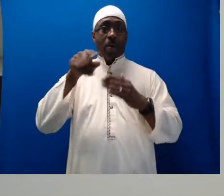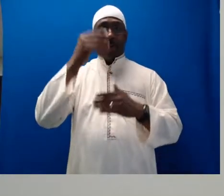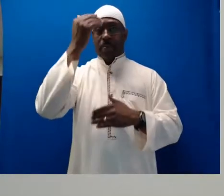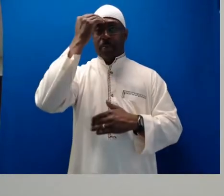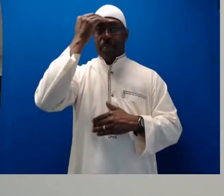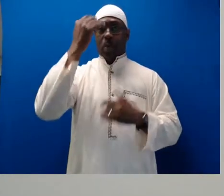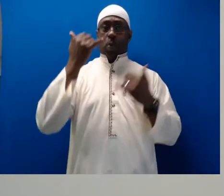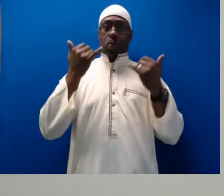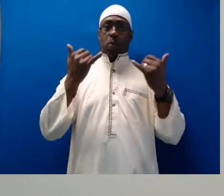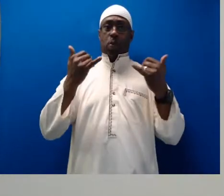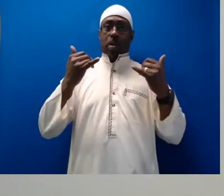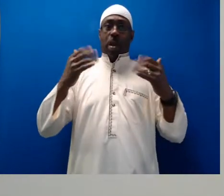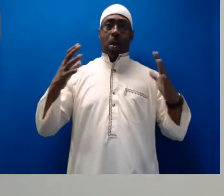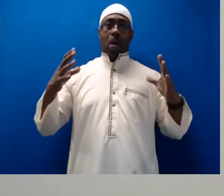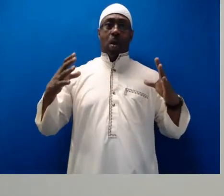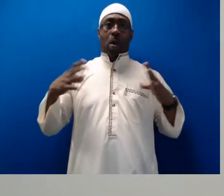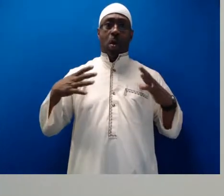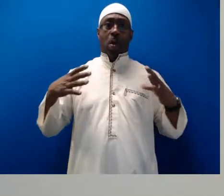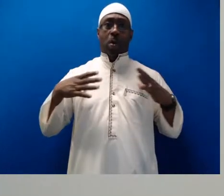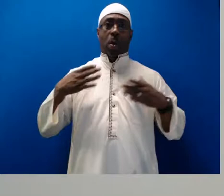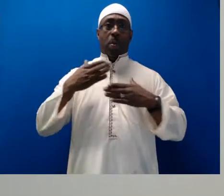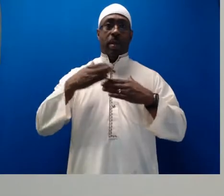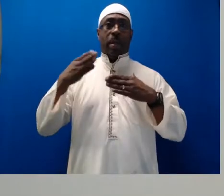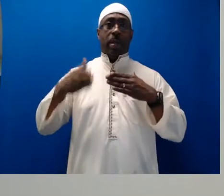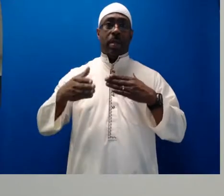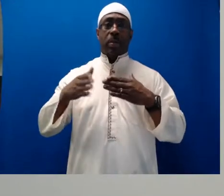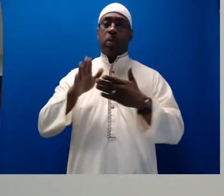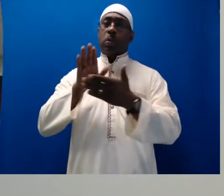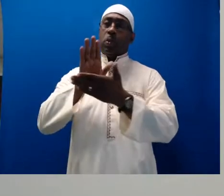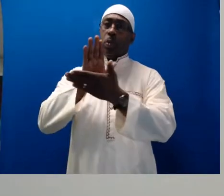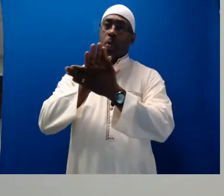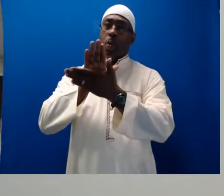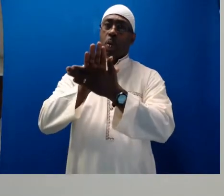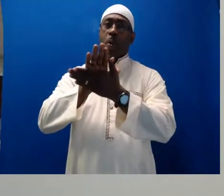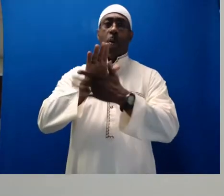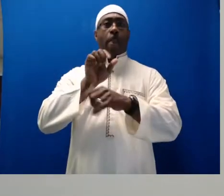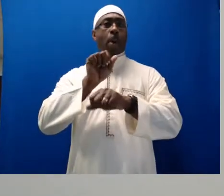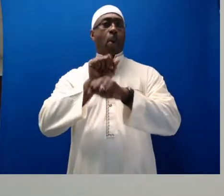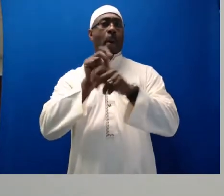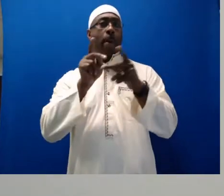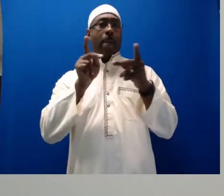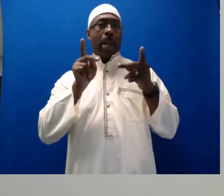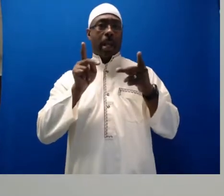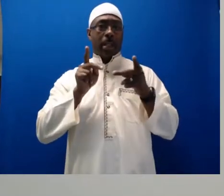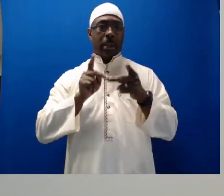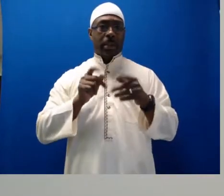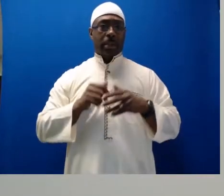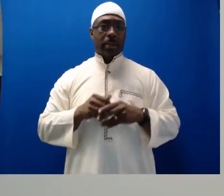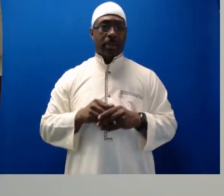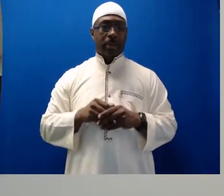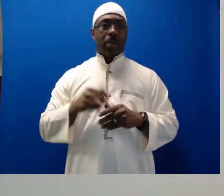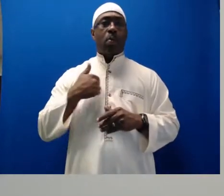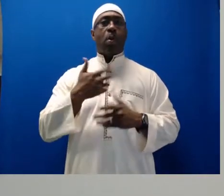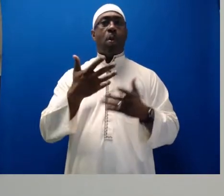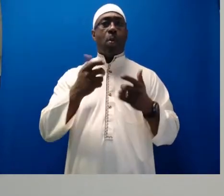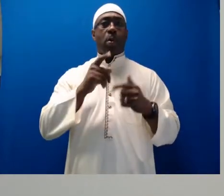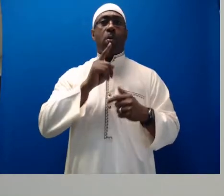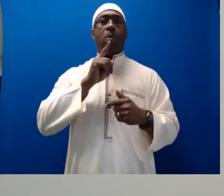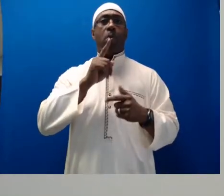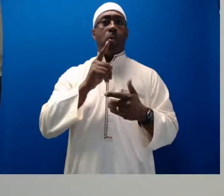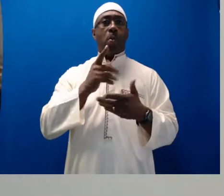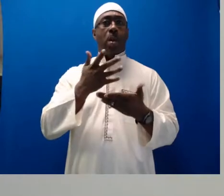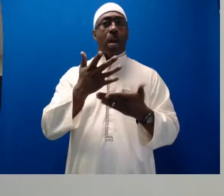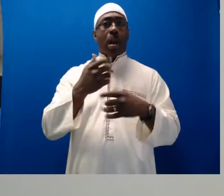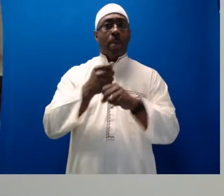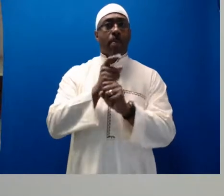weekend. And with school and many workplace having off, we want to do our best to accommodate the crowd. So please,